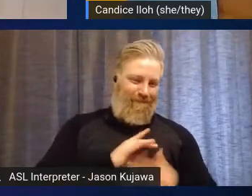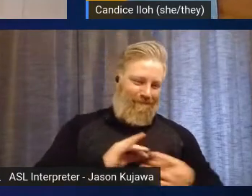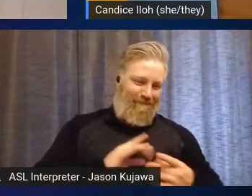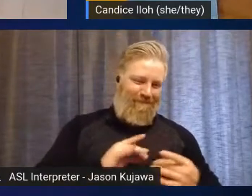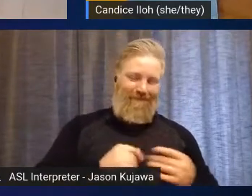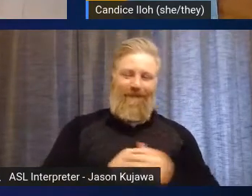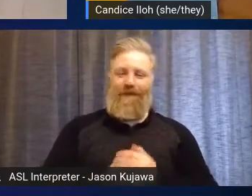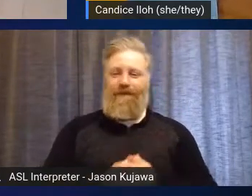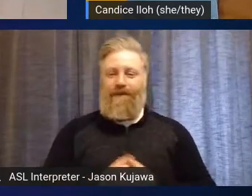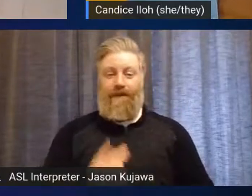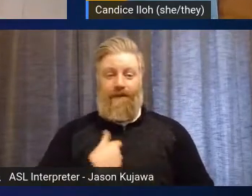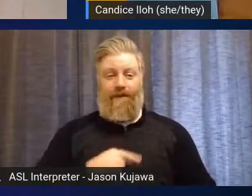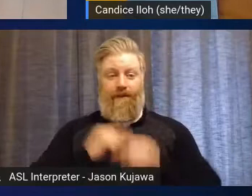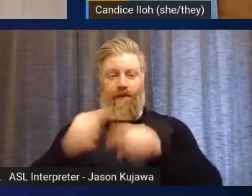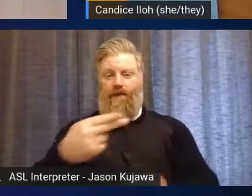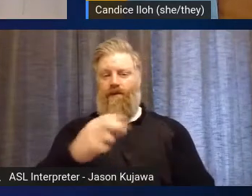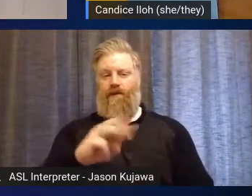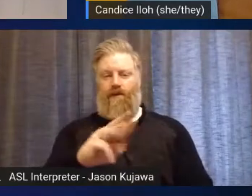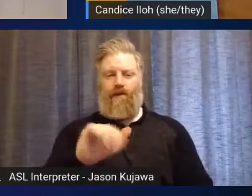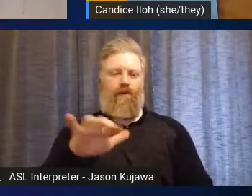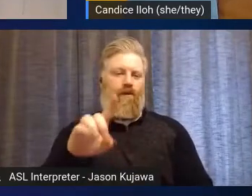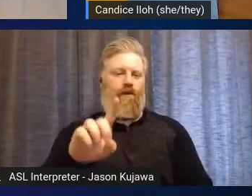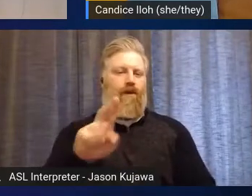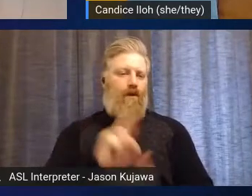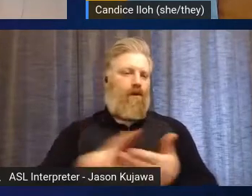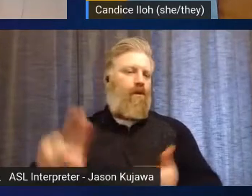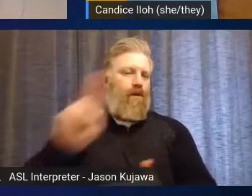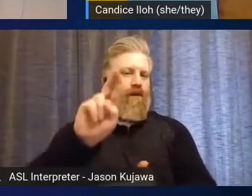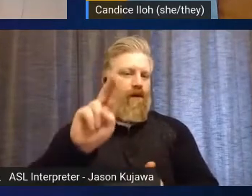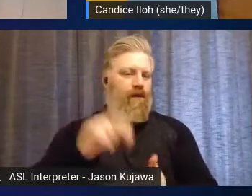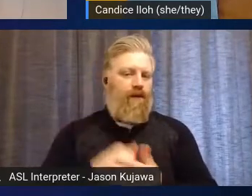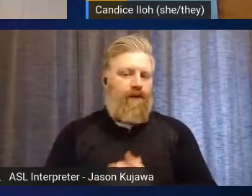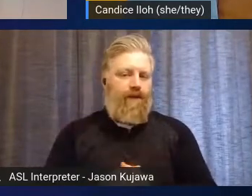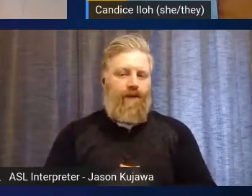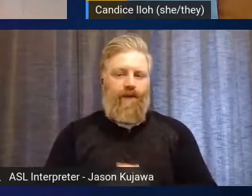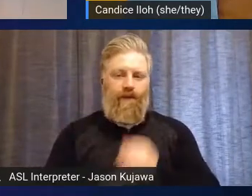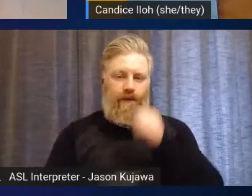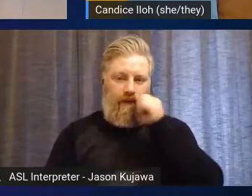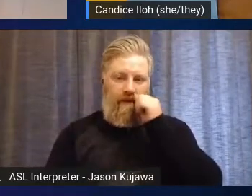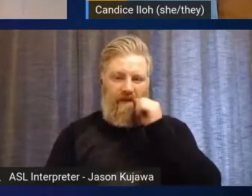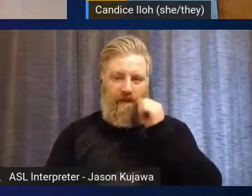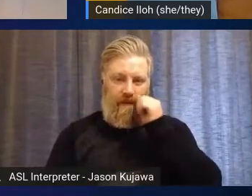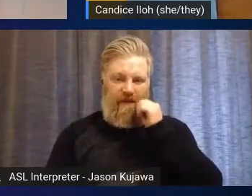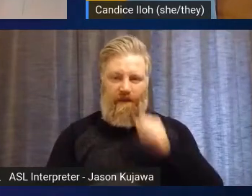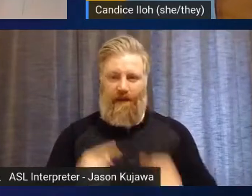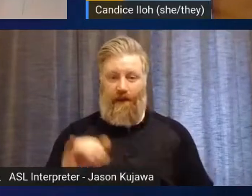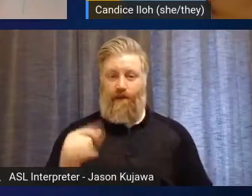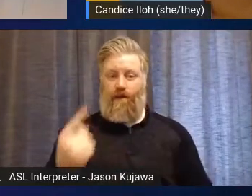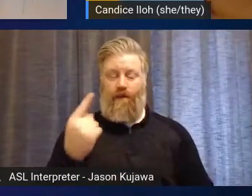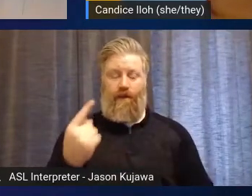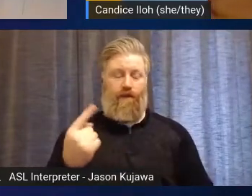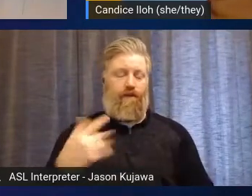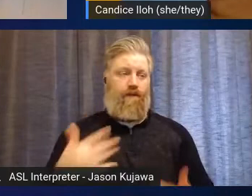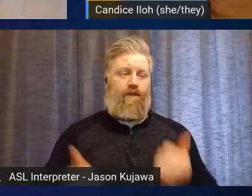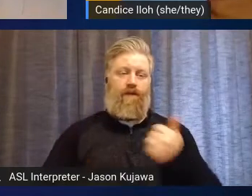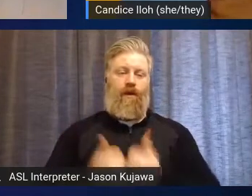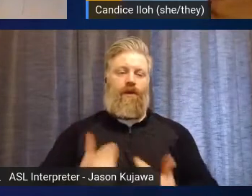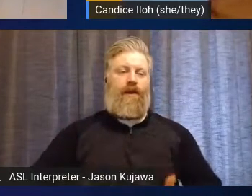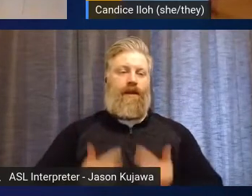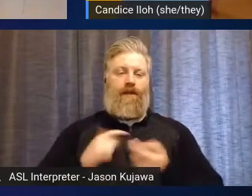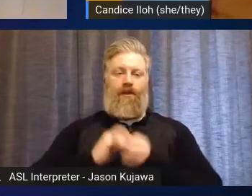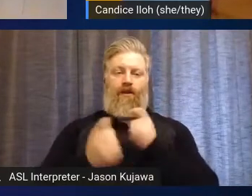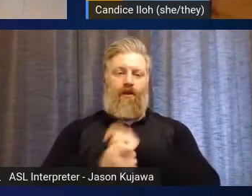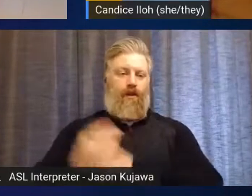I went to Howard University, and it was like one of the most life-changing experiences that I've ever